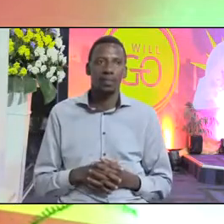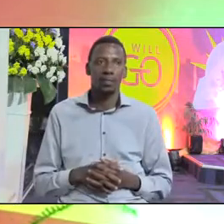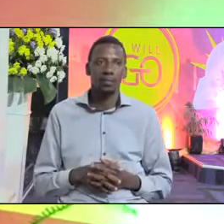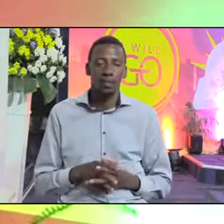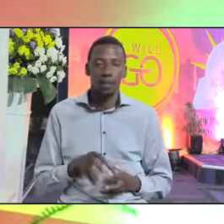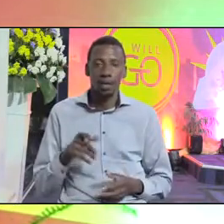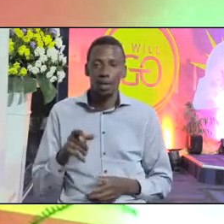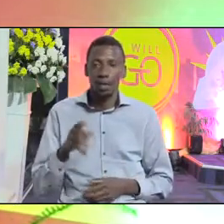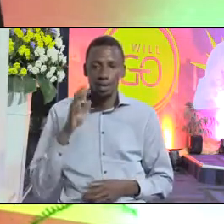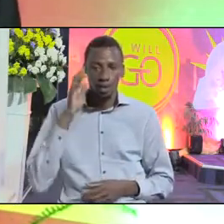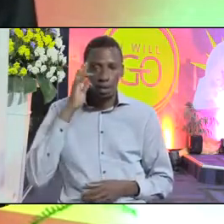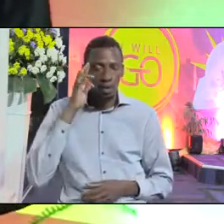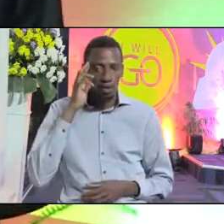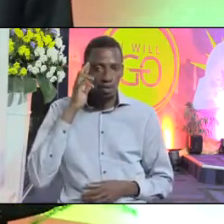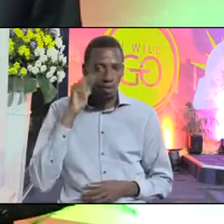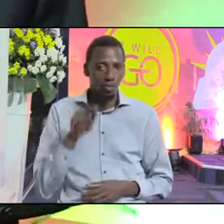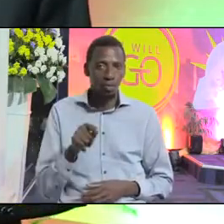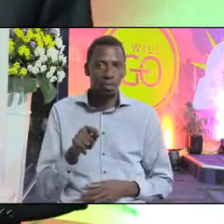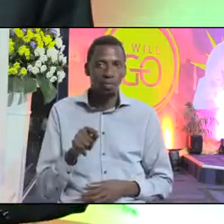is the reason then